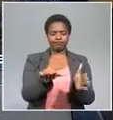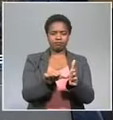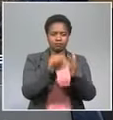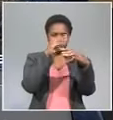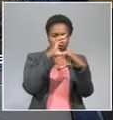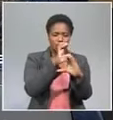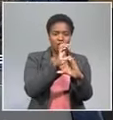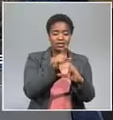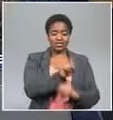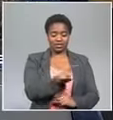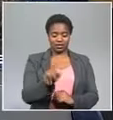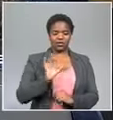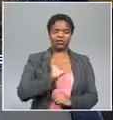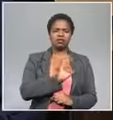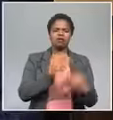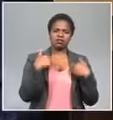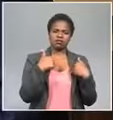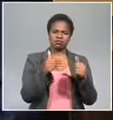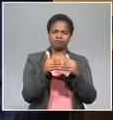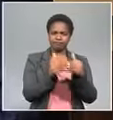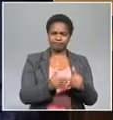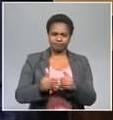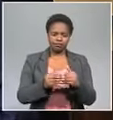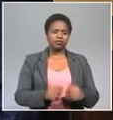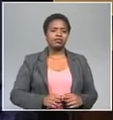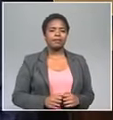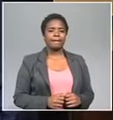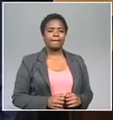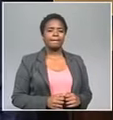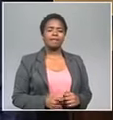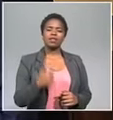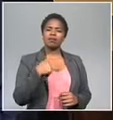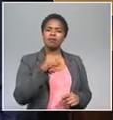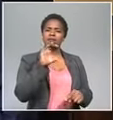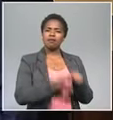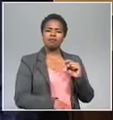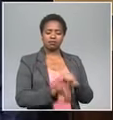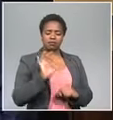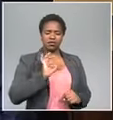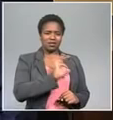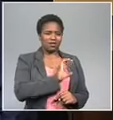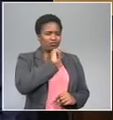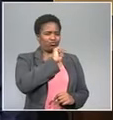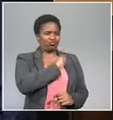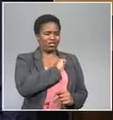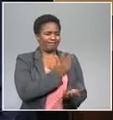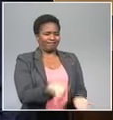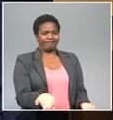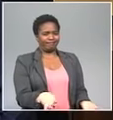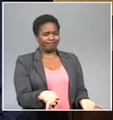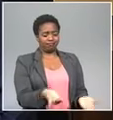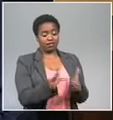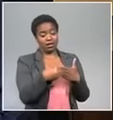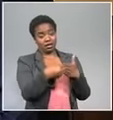on the well-being of staff. I have found that many of our staff have lost trust in the